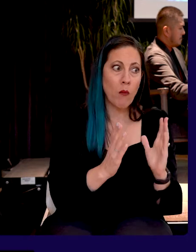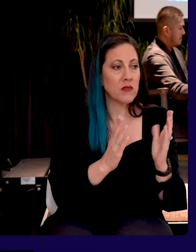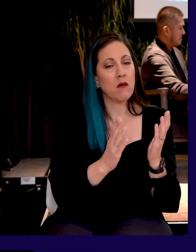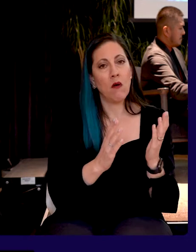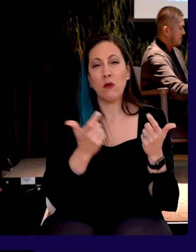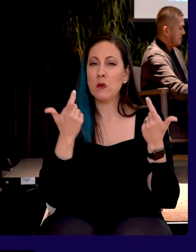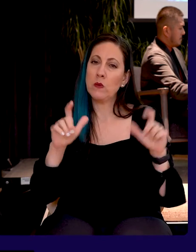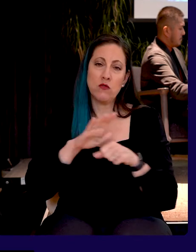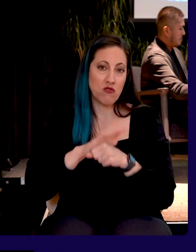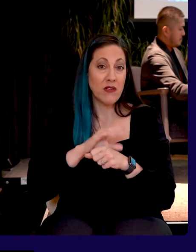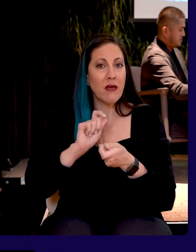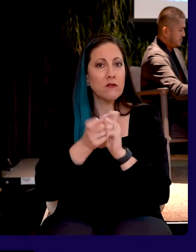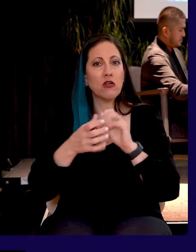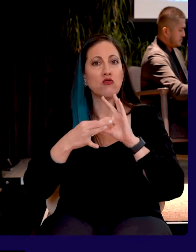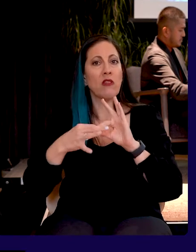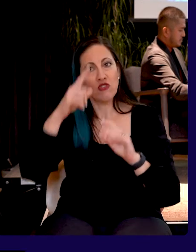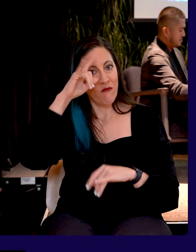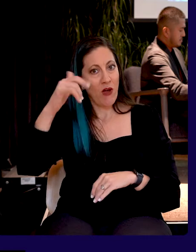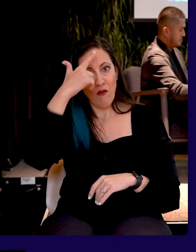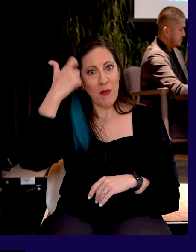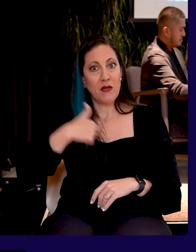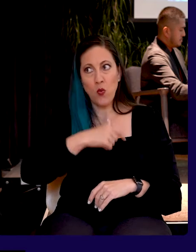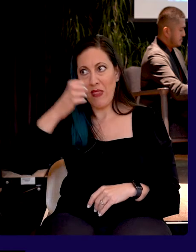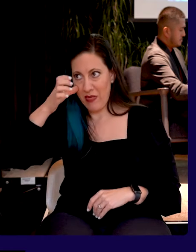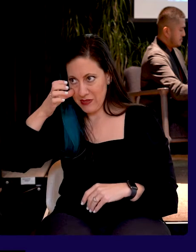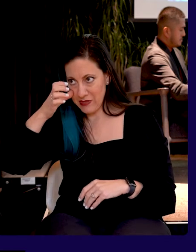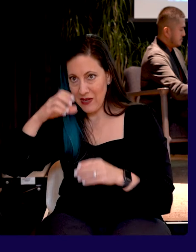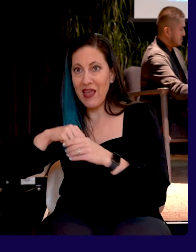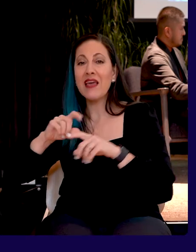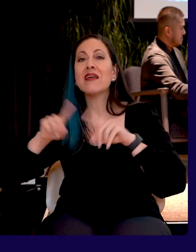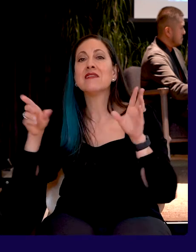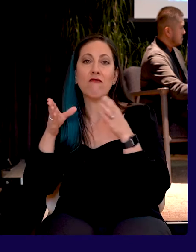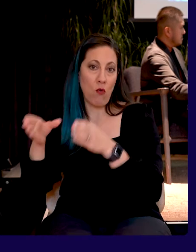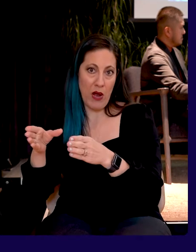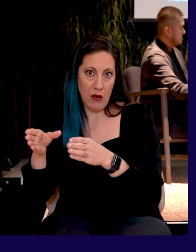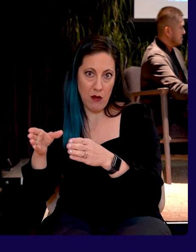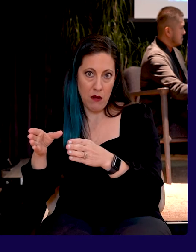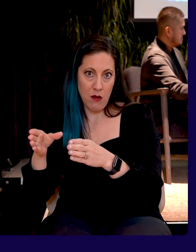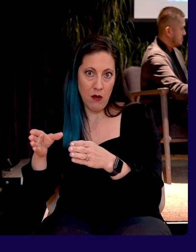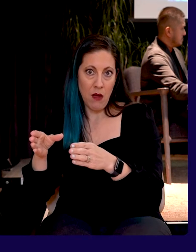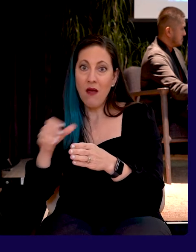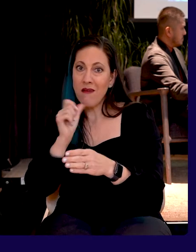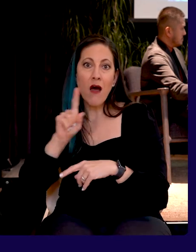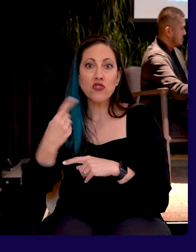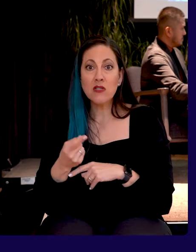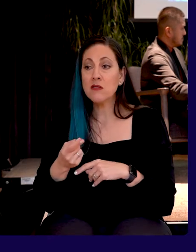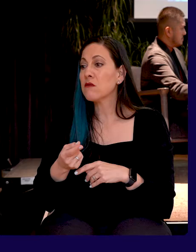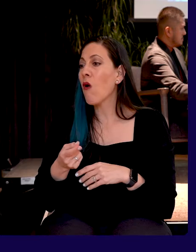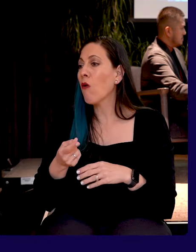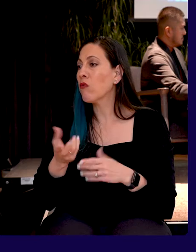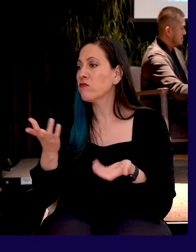changed those relationships forever just by listening to them in a very different way than a very transactional way of, here's a